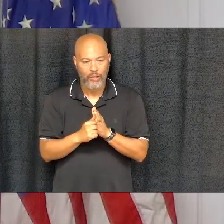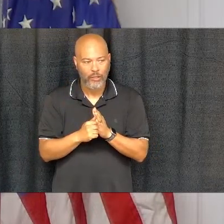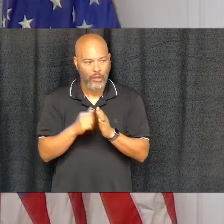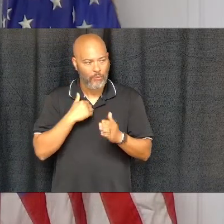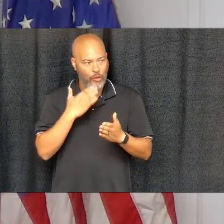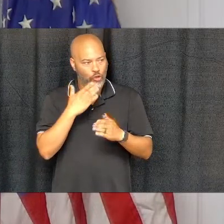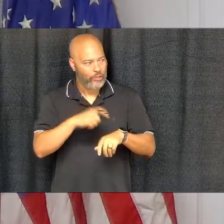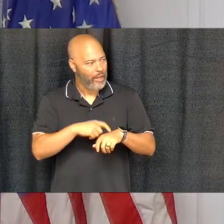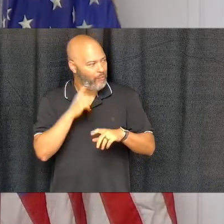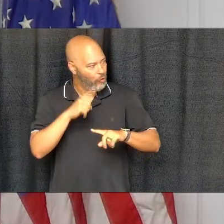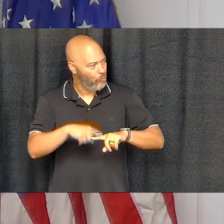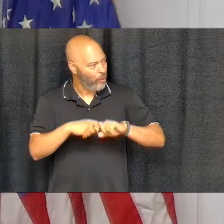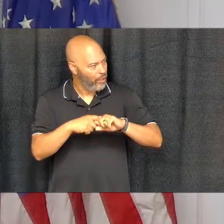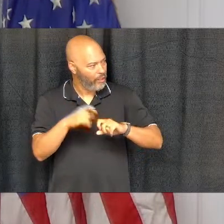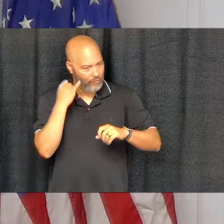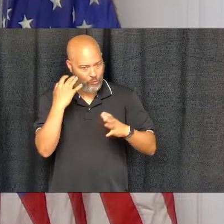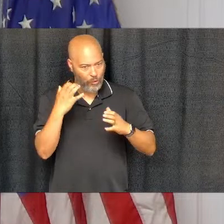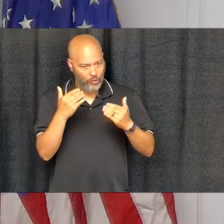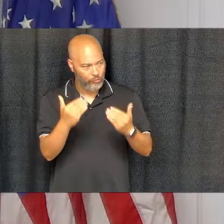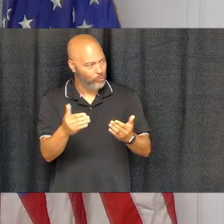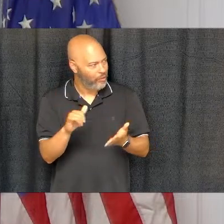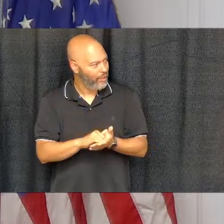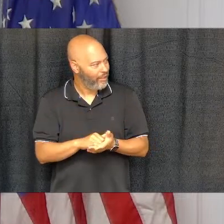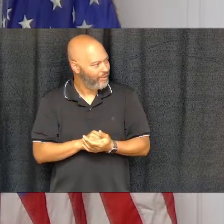for a restroom break if you want to do that.